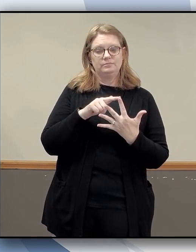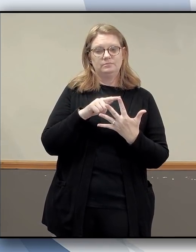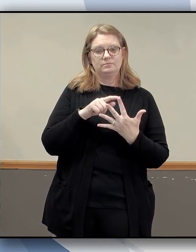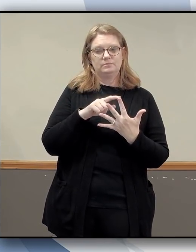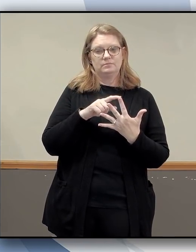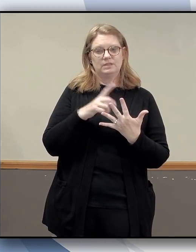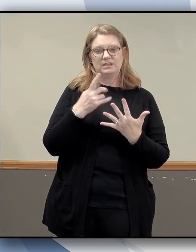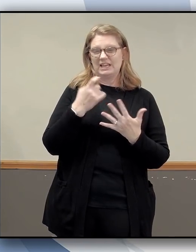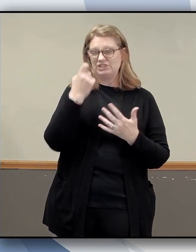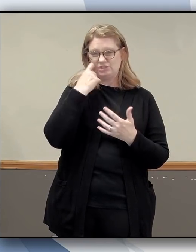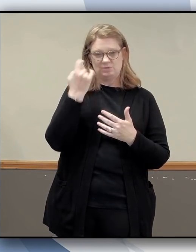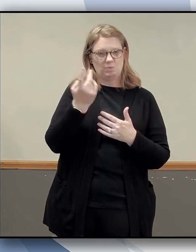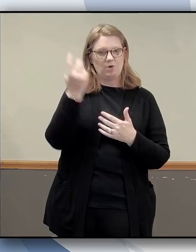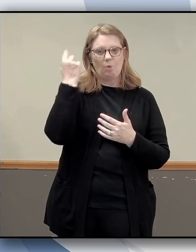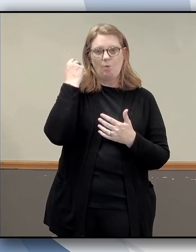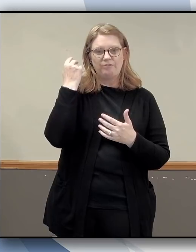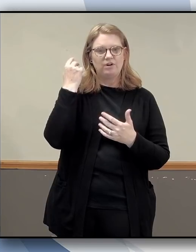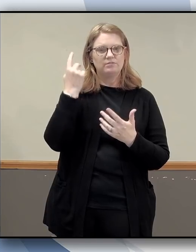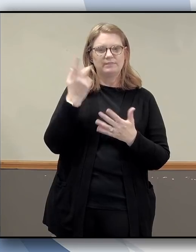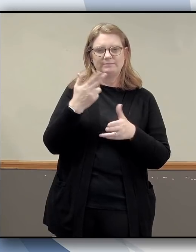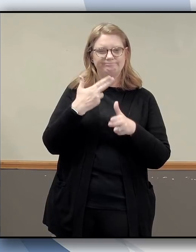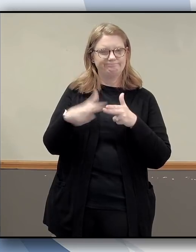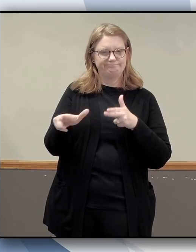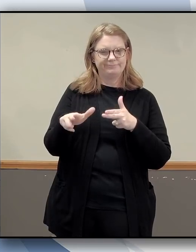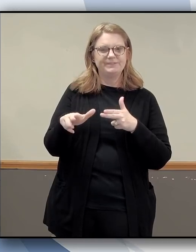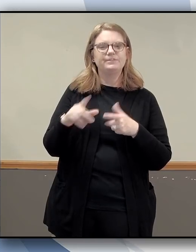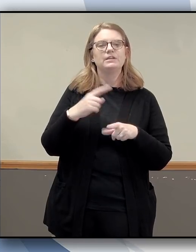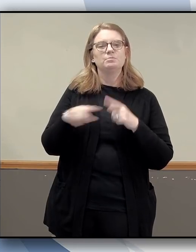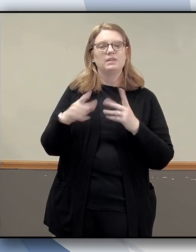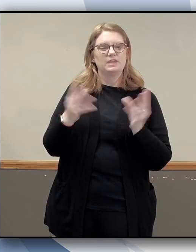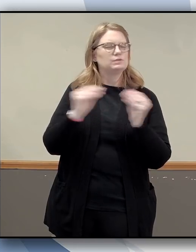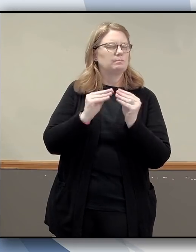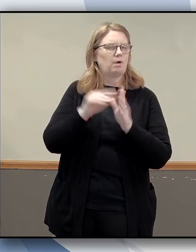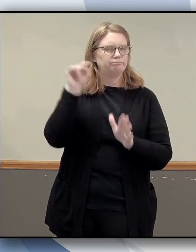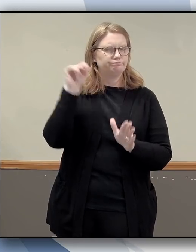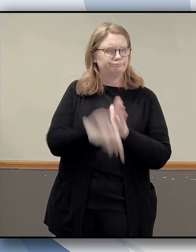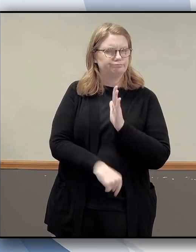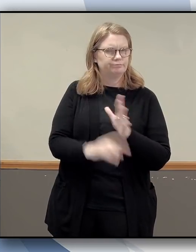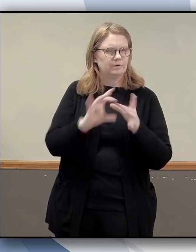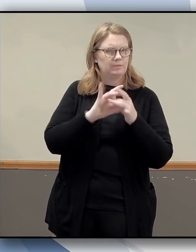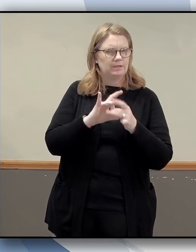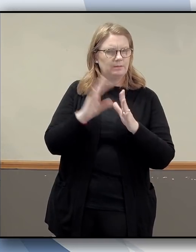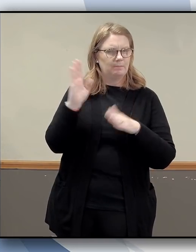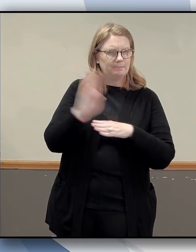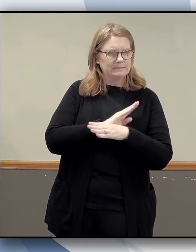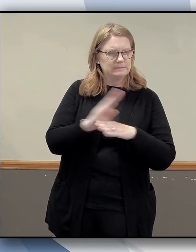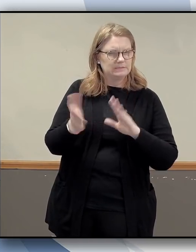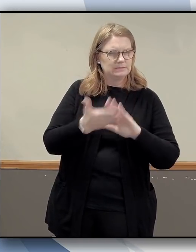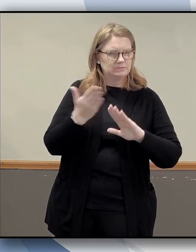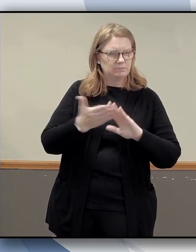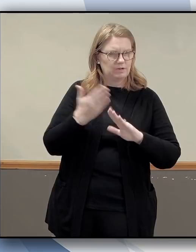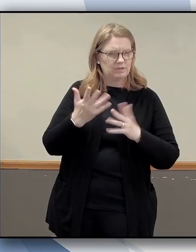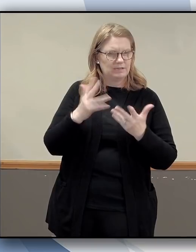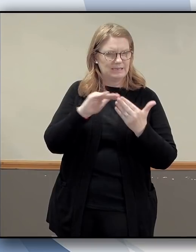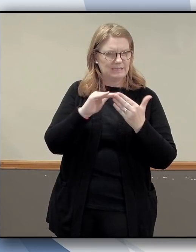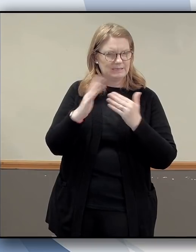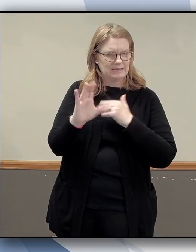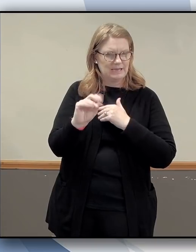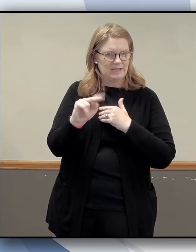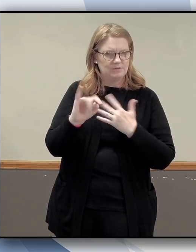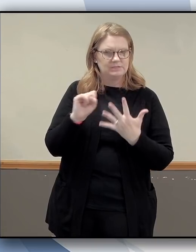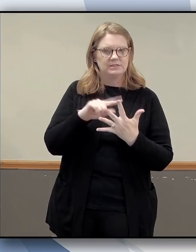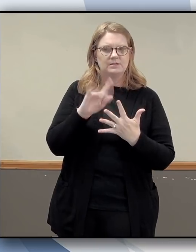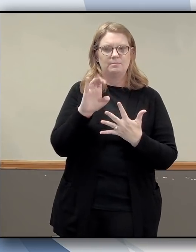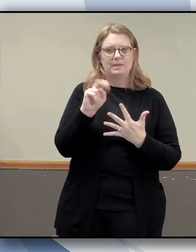the highlights of those, but they're much more extensive guidelines in terms of how that relates to businesses operating in your counties. But